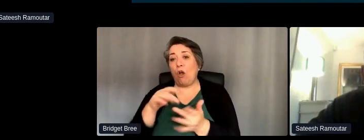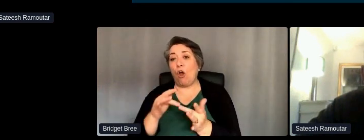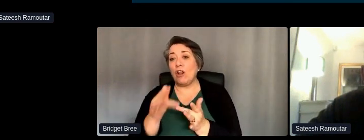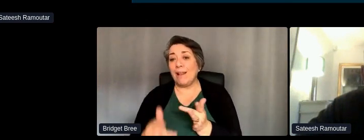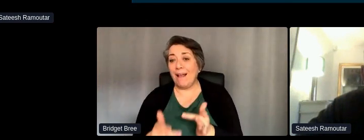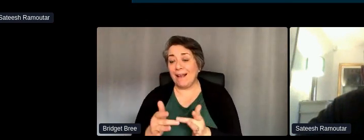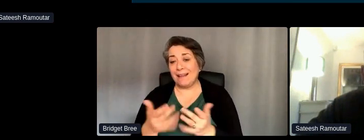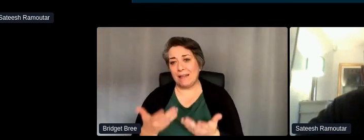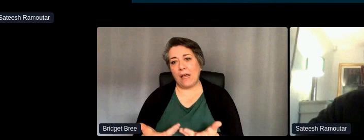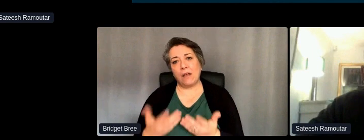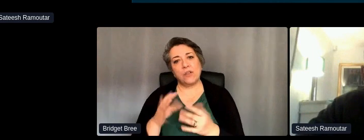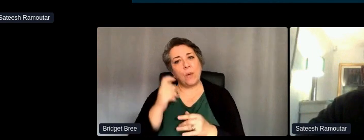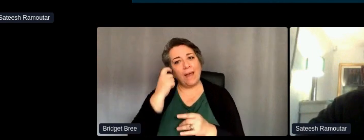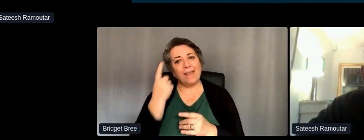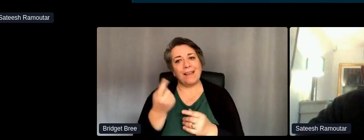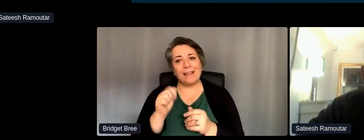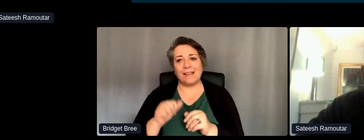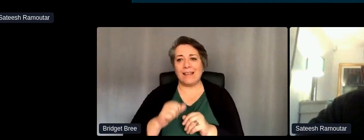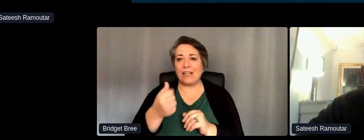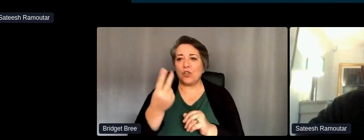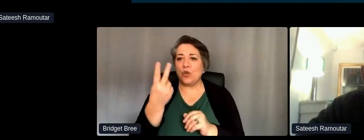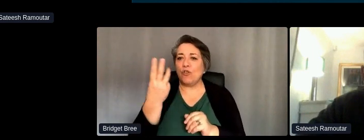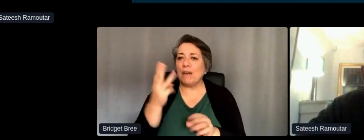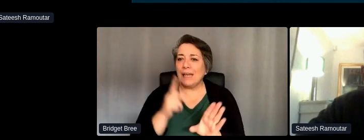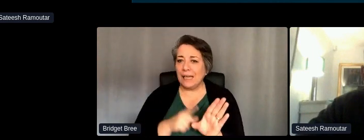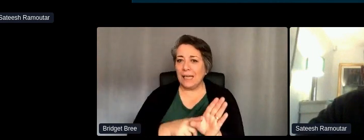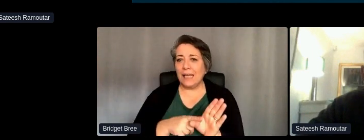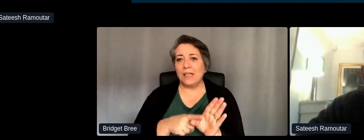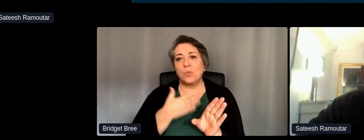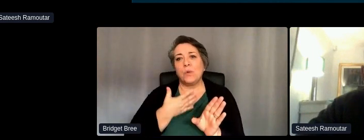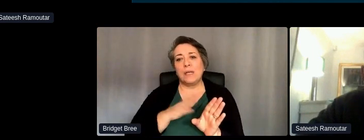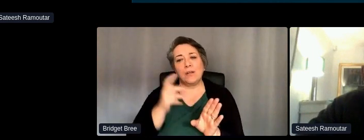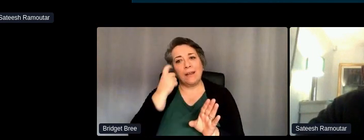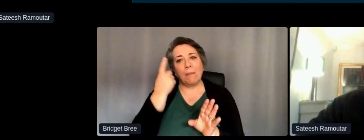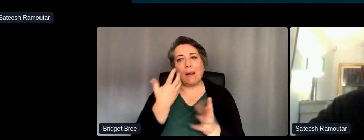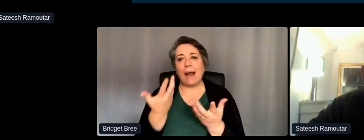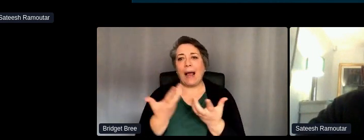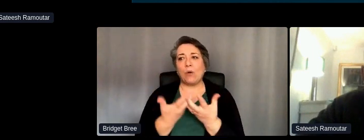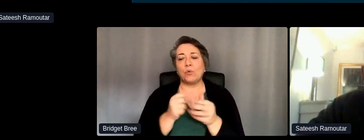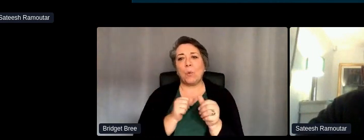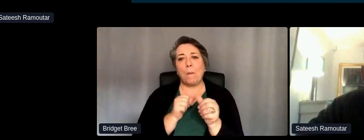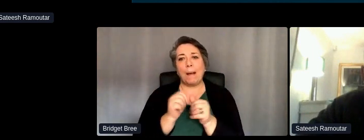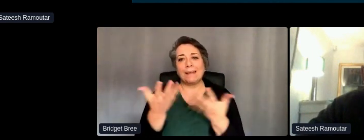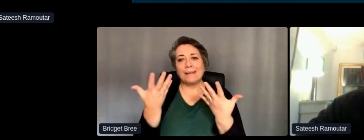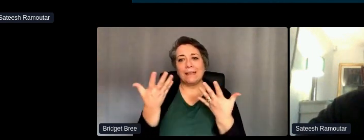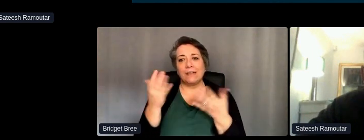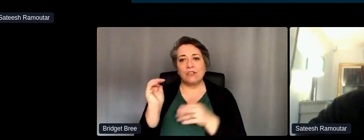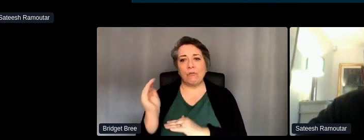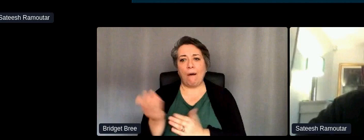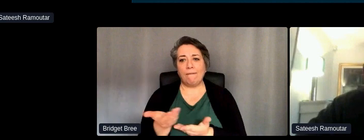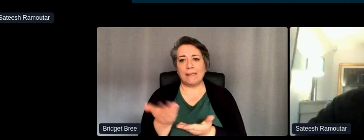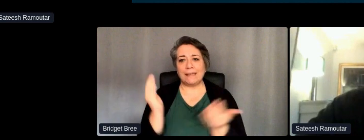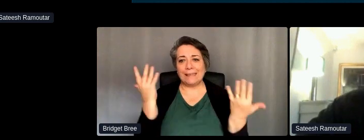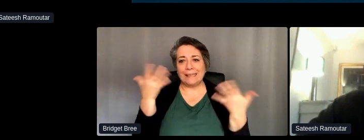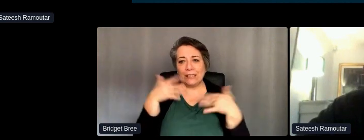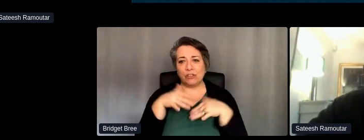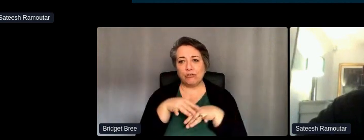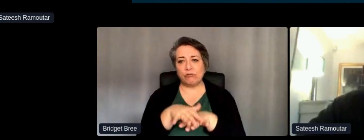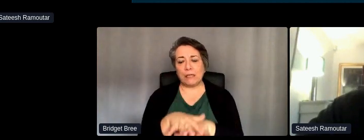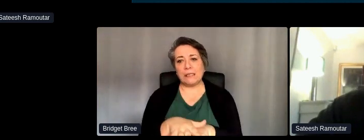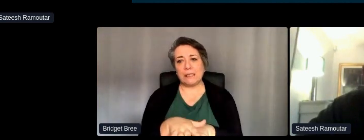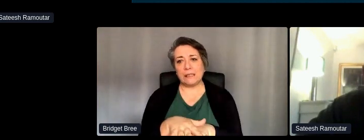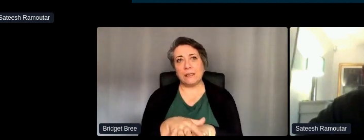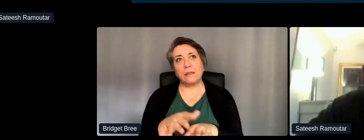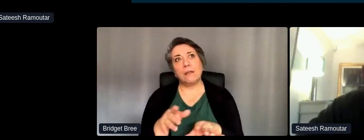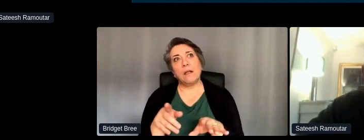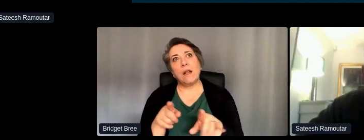two will be about how to better integrate services. Issues today like double factor authentication